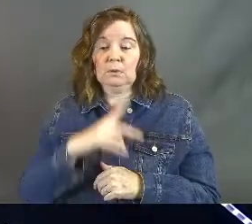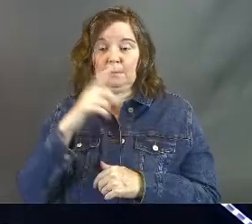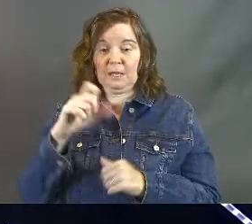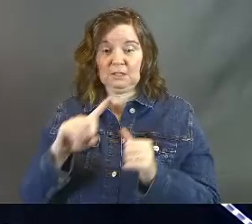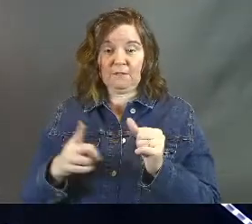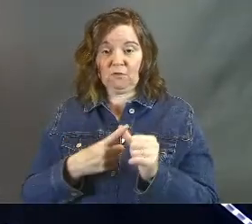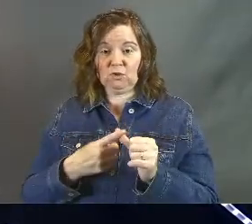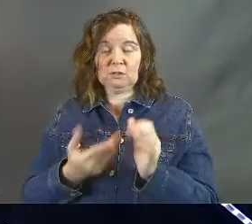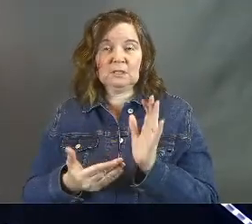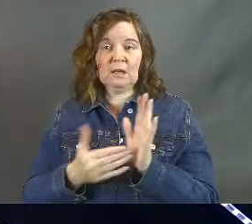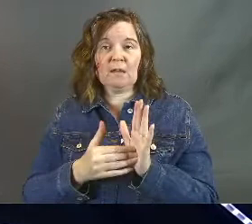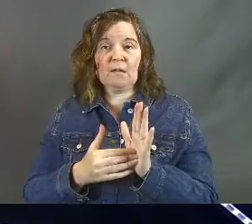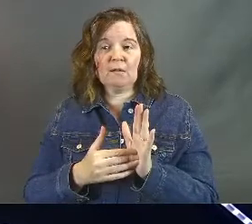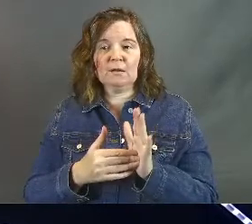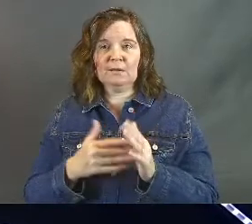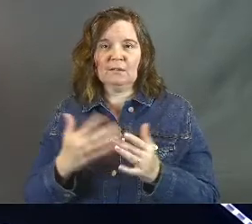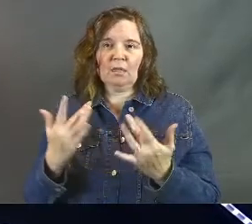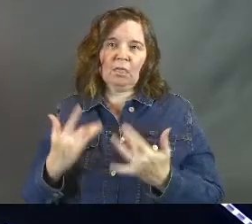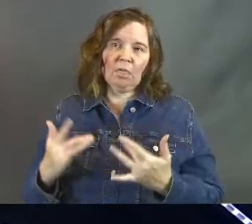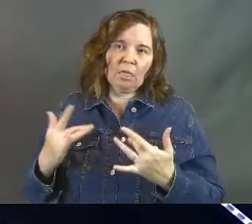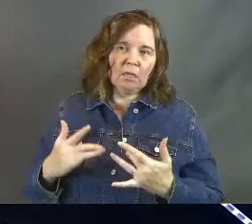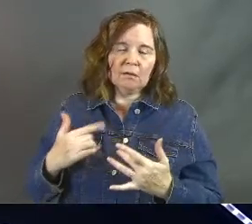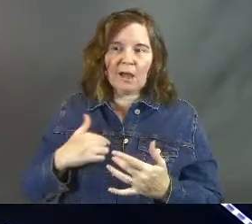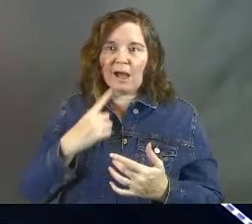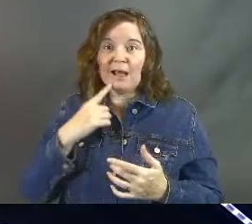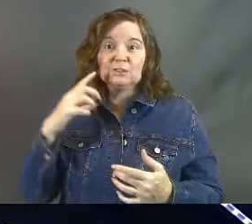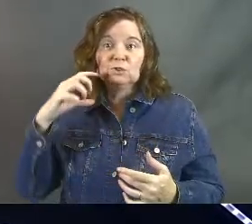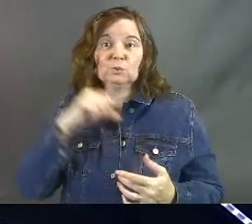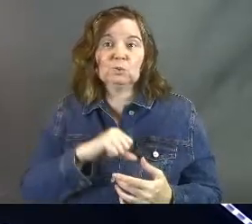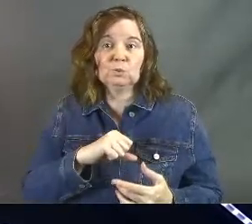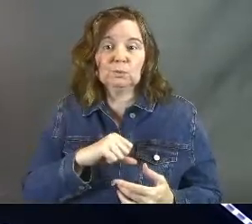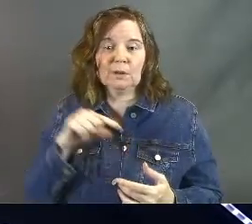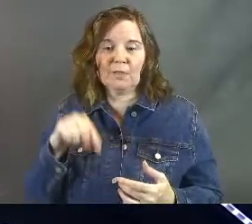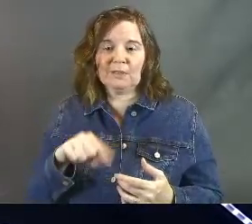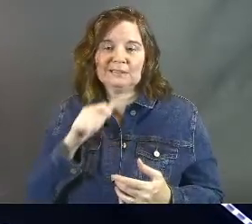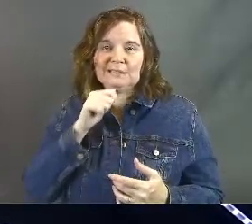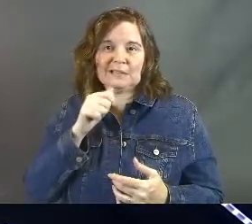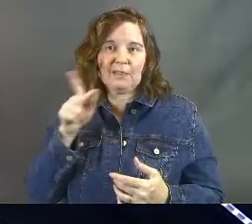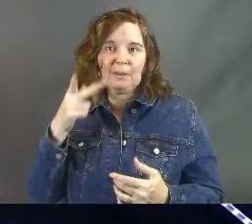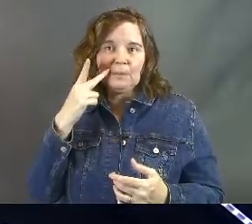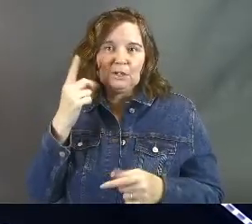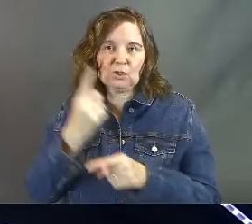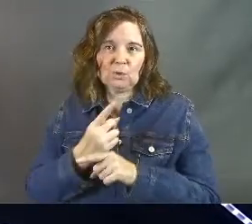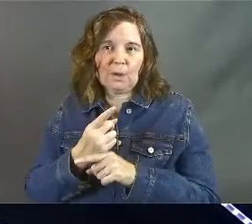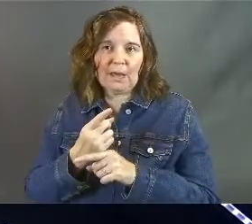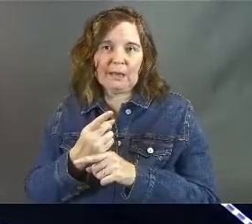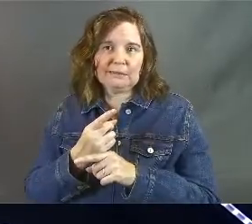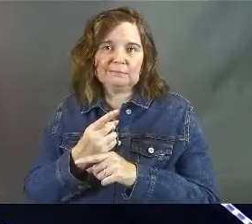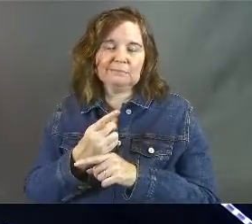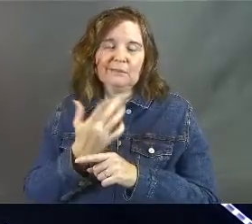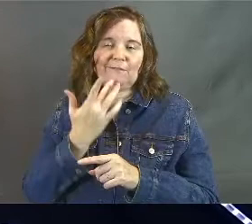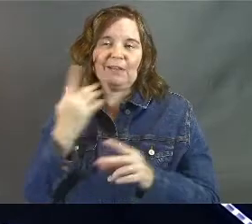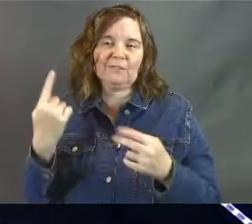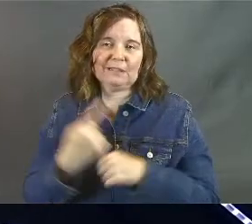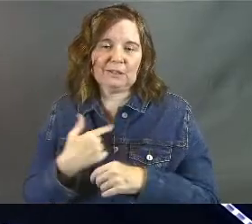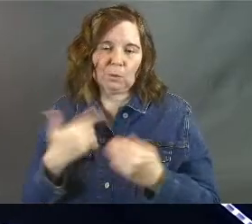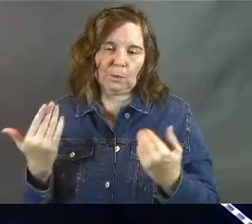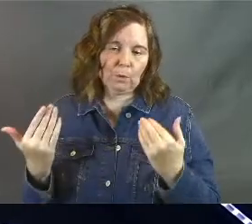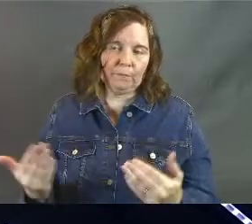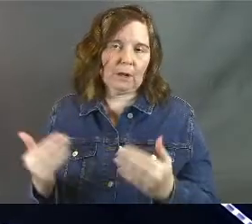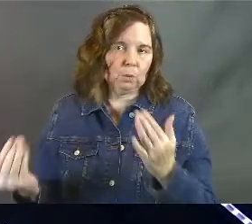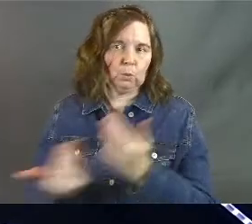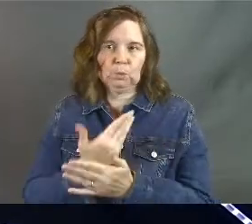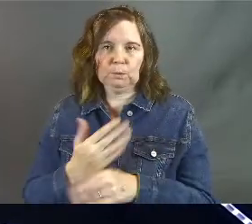Because at first, again, self-pity and all this kind of stuff, I just assumed this is just not the politically correct flavor of the day, so we're moving